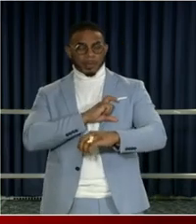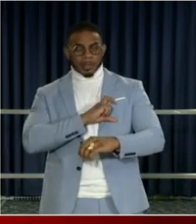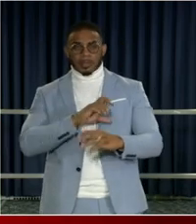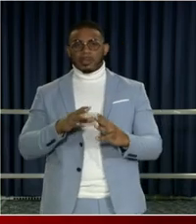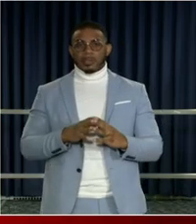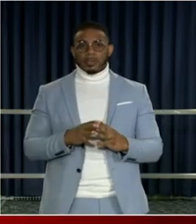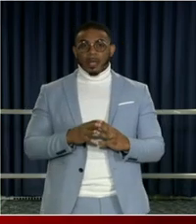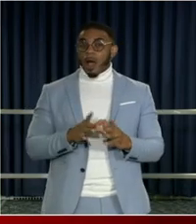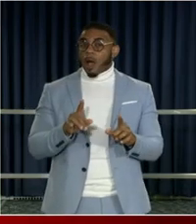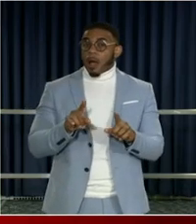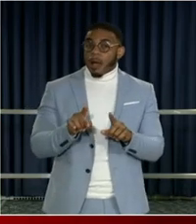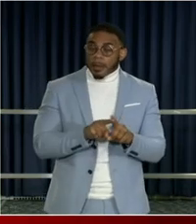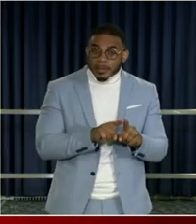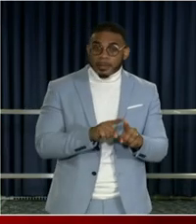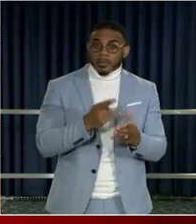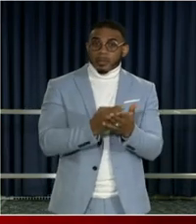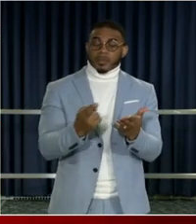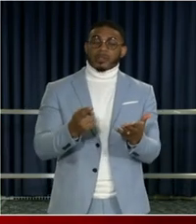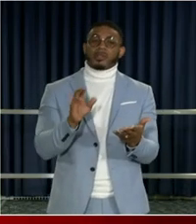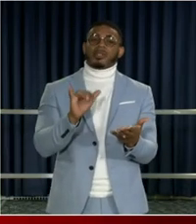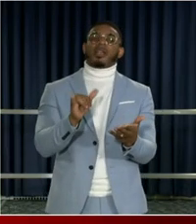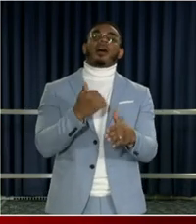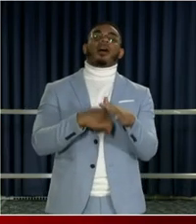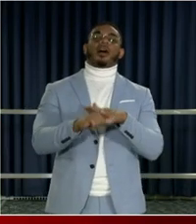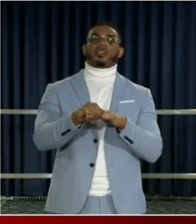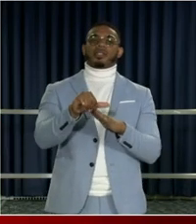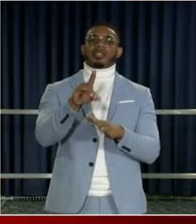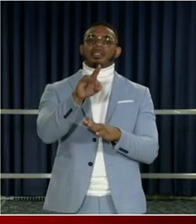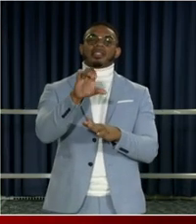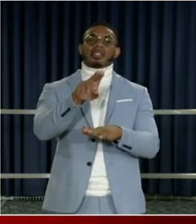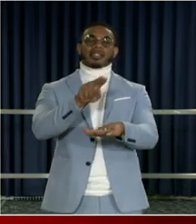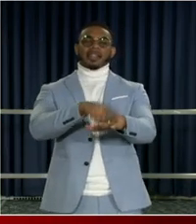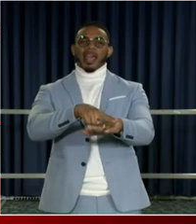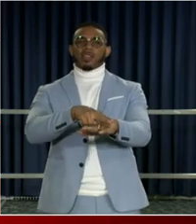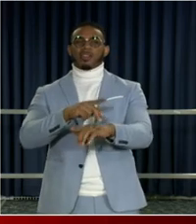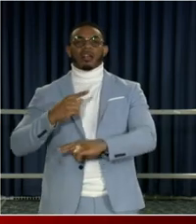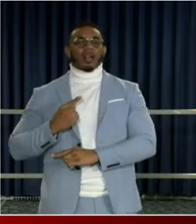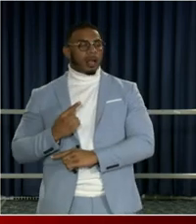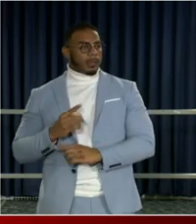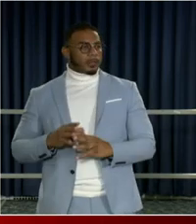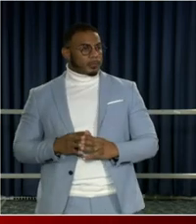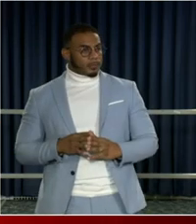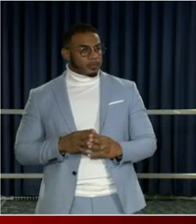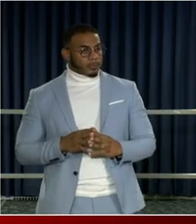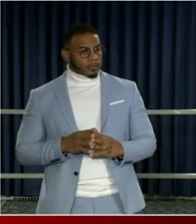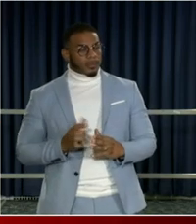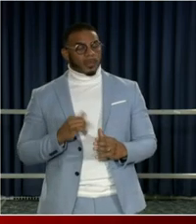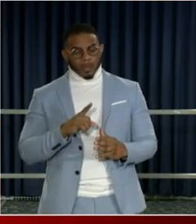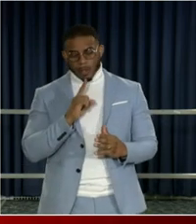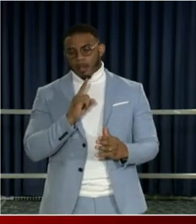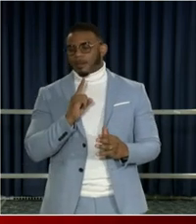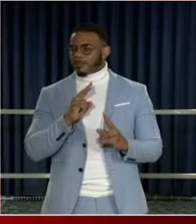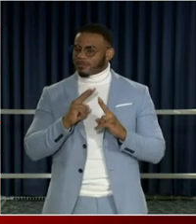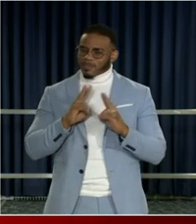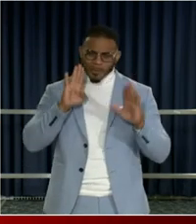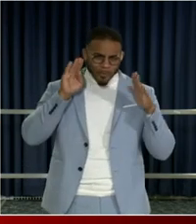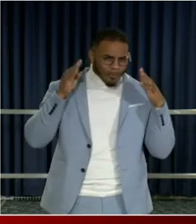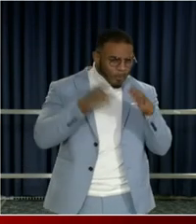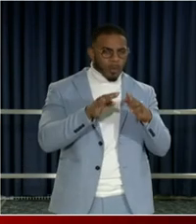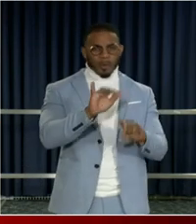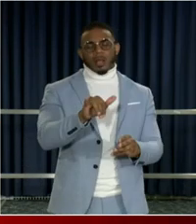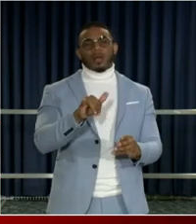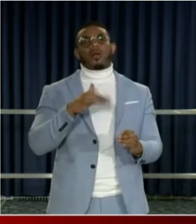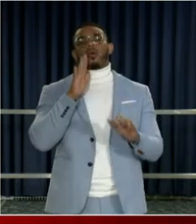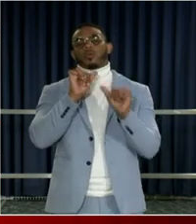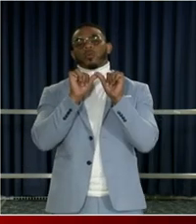Police, and the resources under the D.C. National Guard. And we are very focused on that,